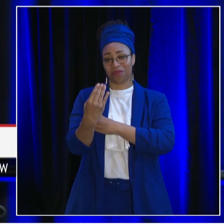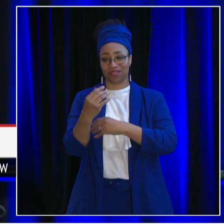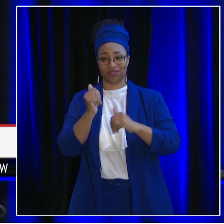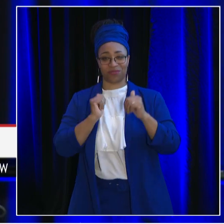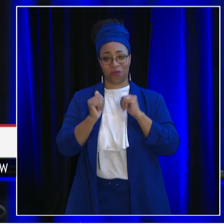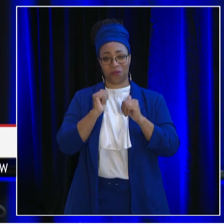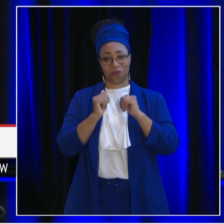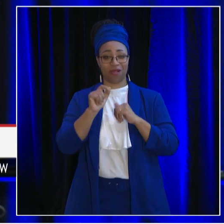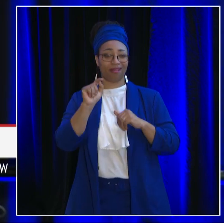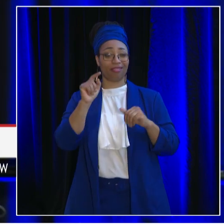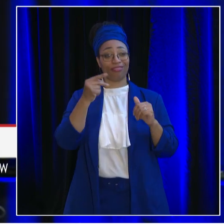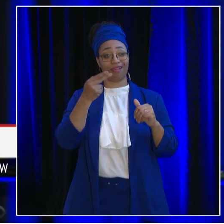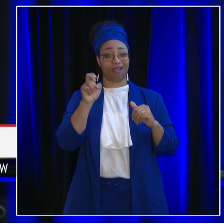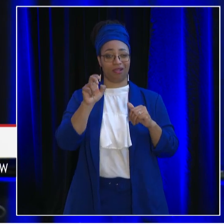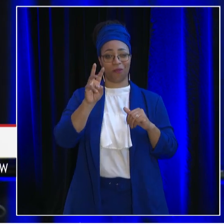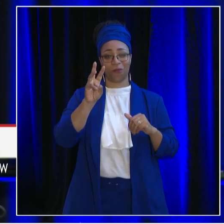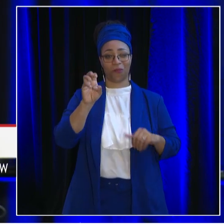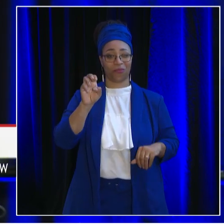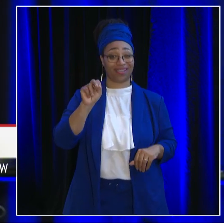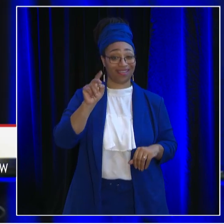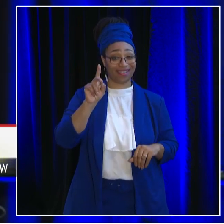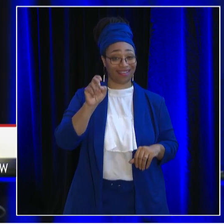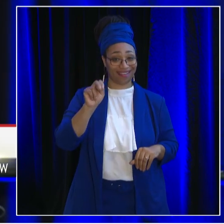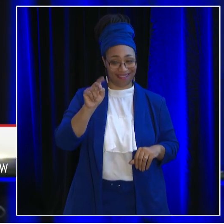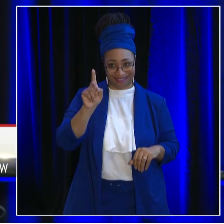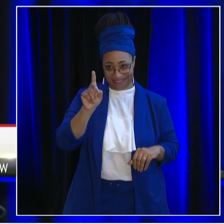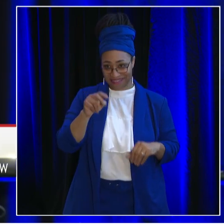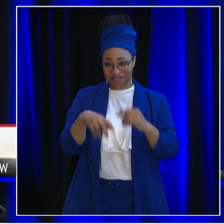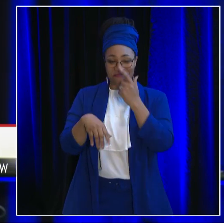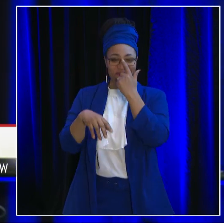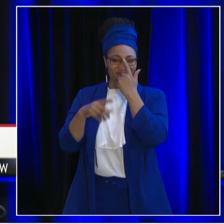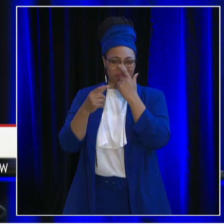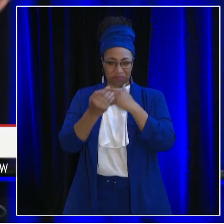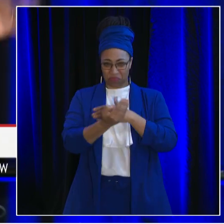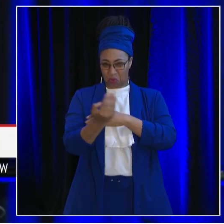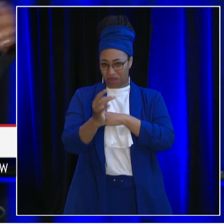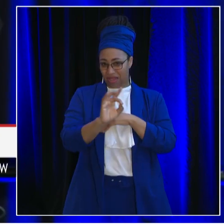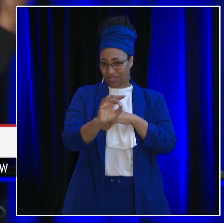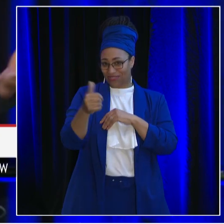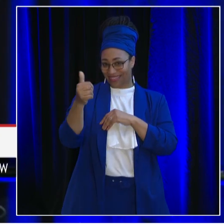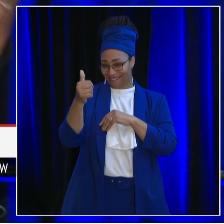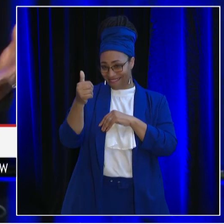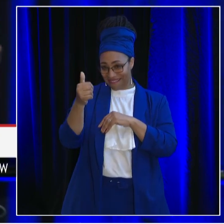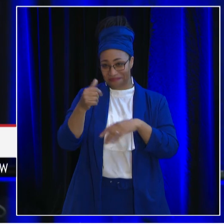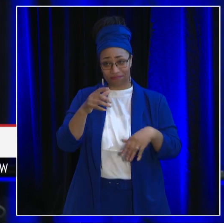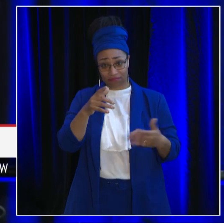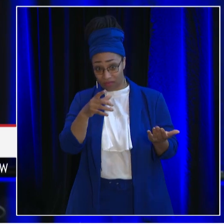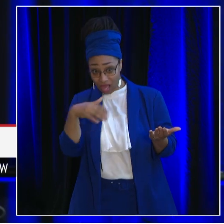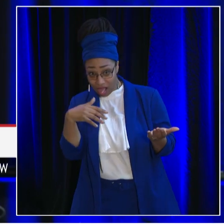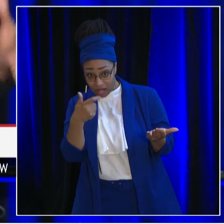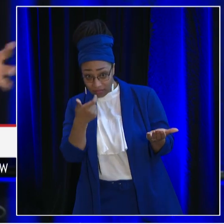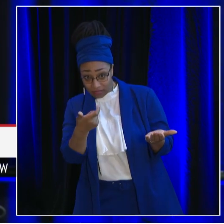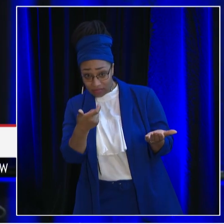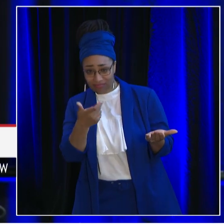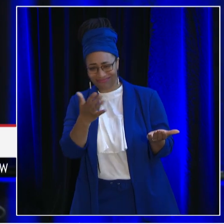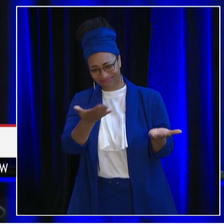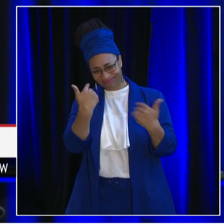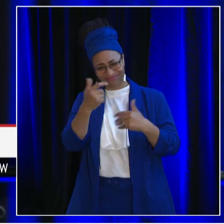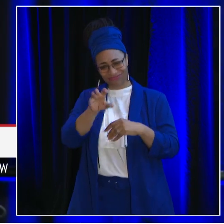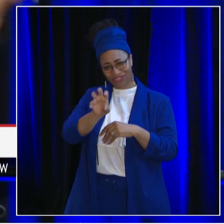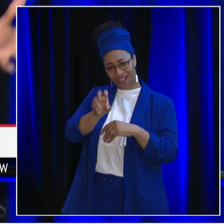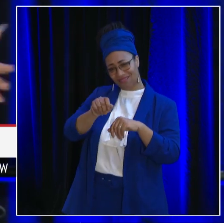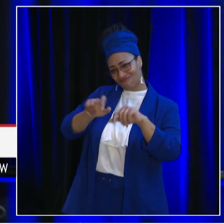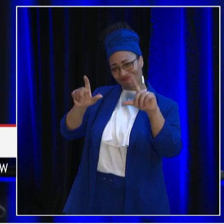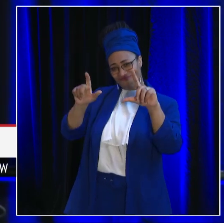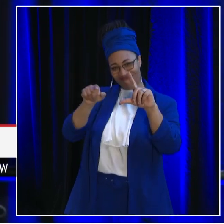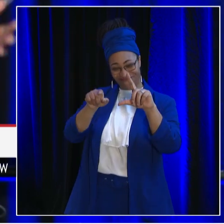in if you missed it. And if you have not tuned in, you should, because we talk a lot about change